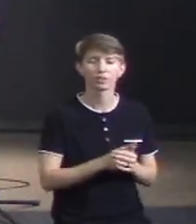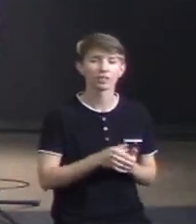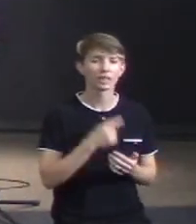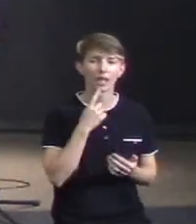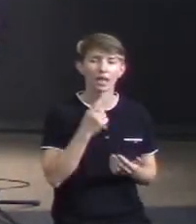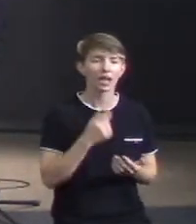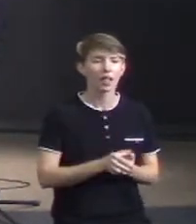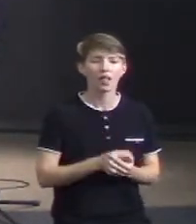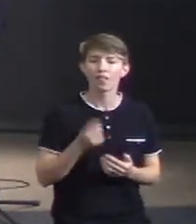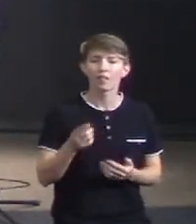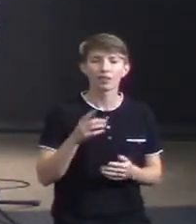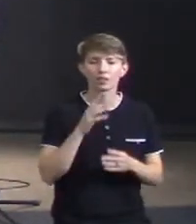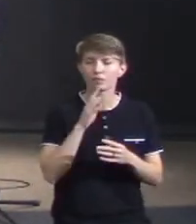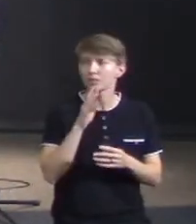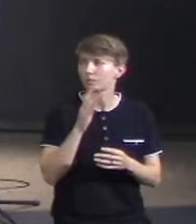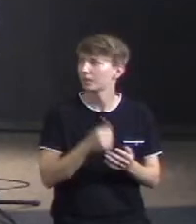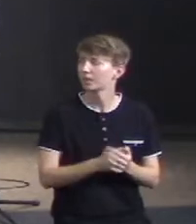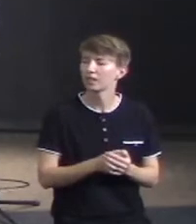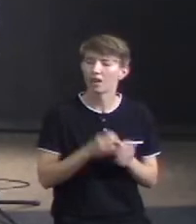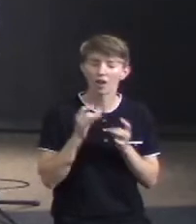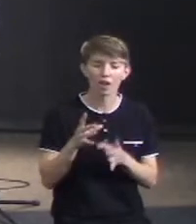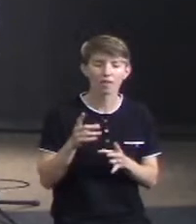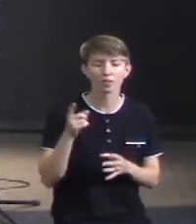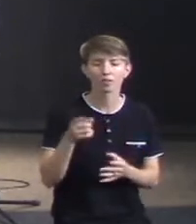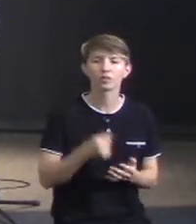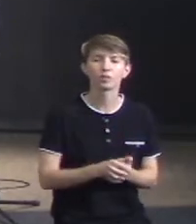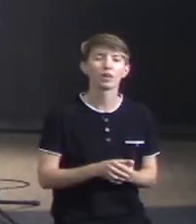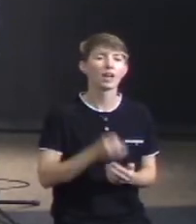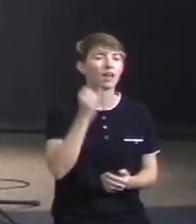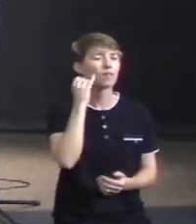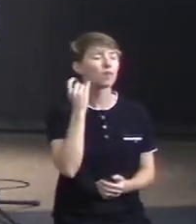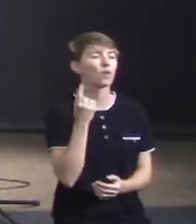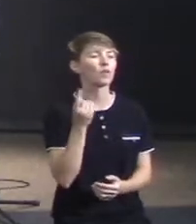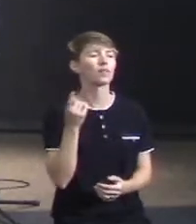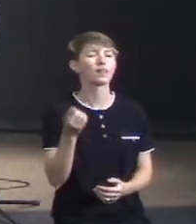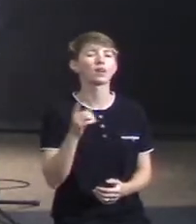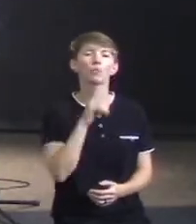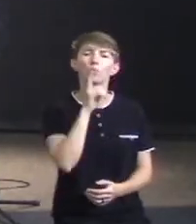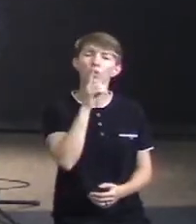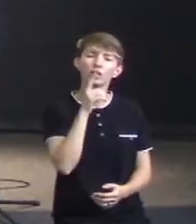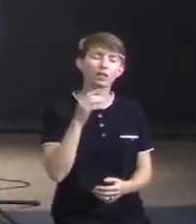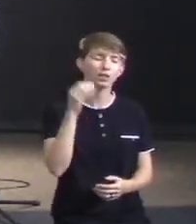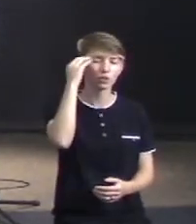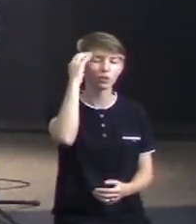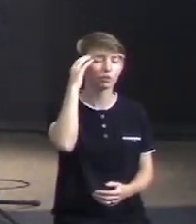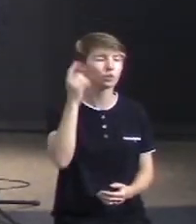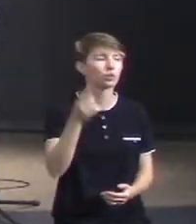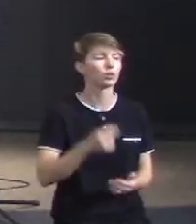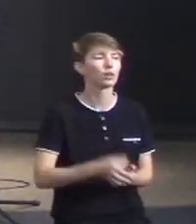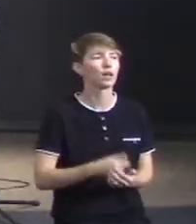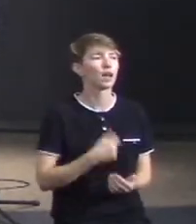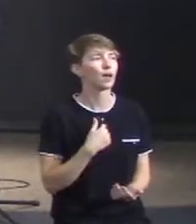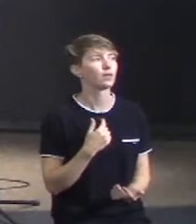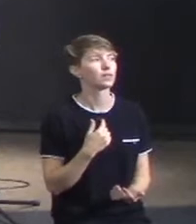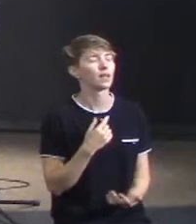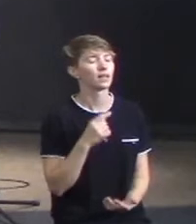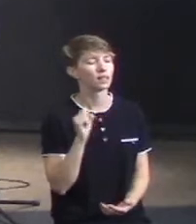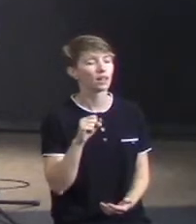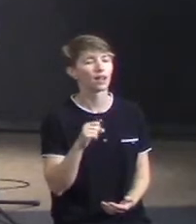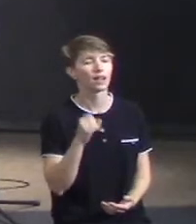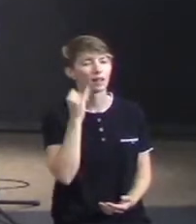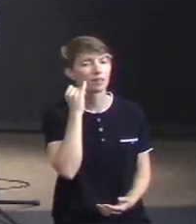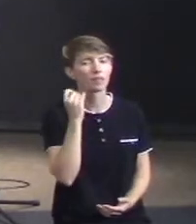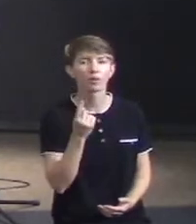of you. Like, you know, like, what are you going to do? And they're like, if only they really knew you, man. And he was like, yeah, if only they really knew me. Then they'd have an even longer